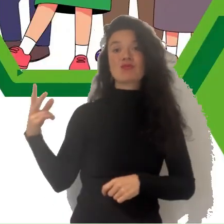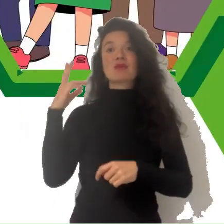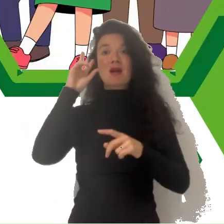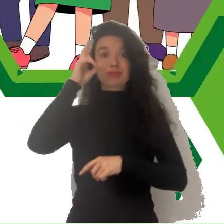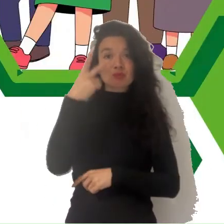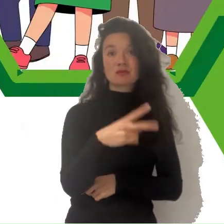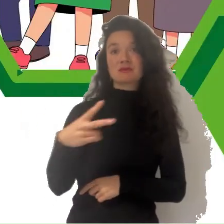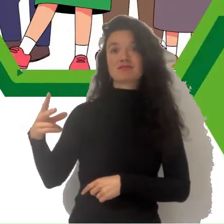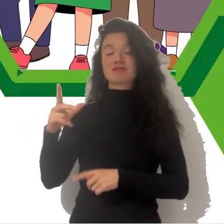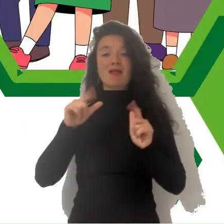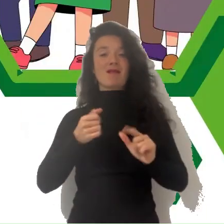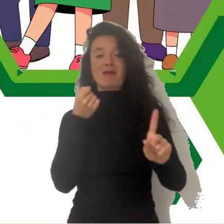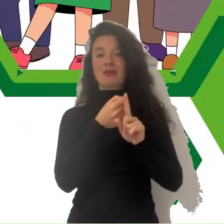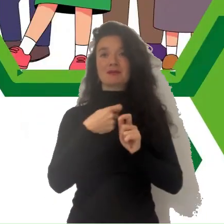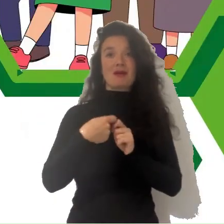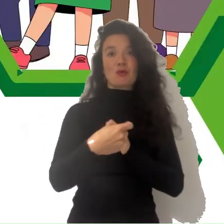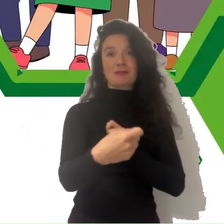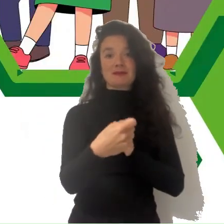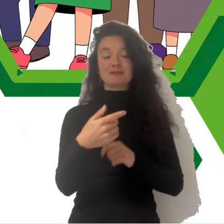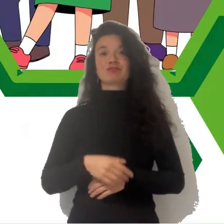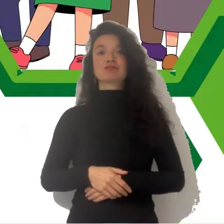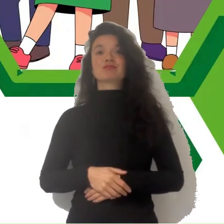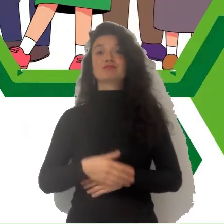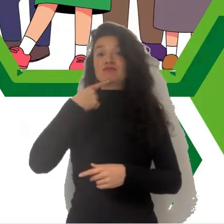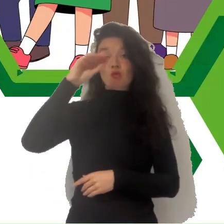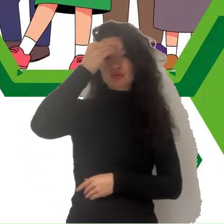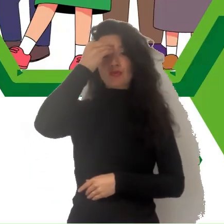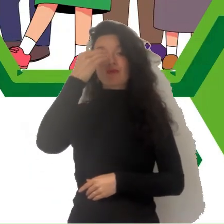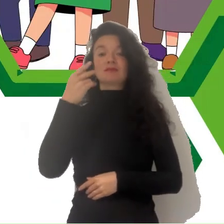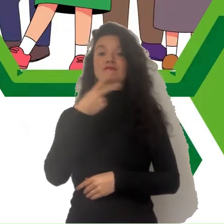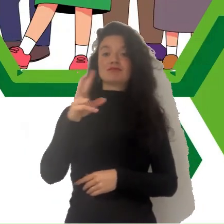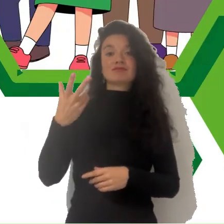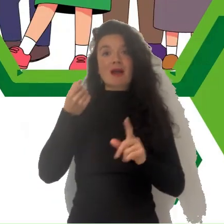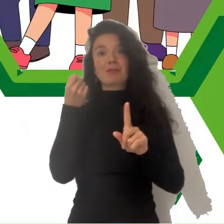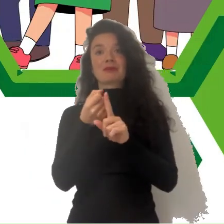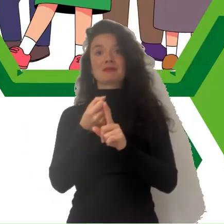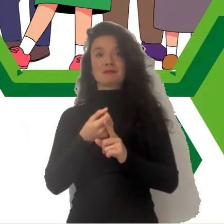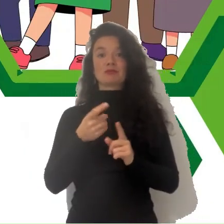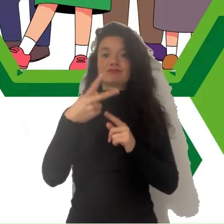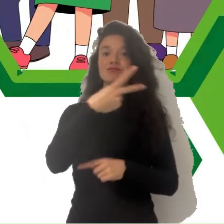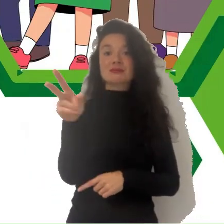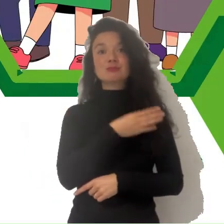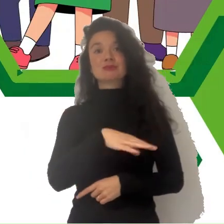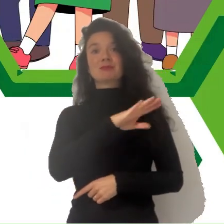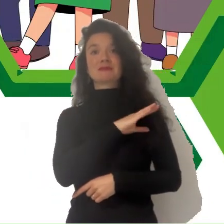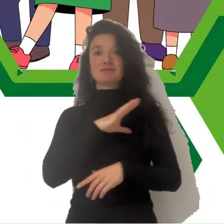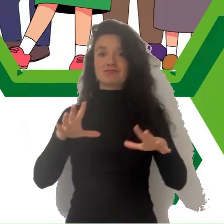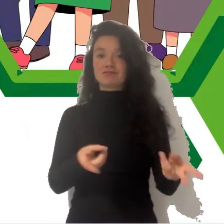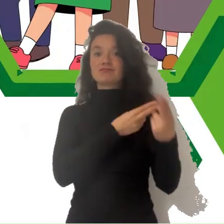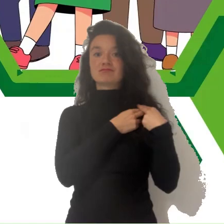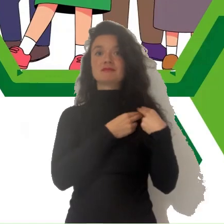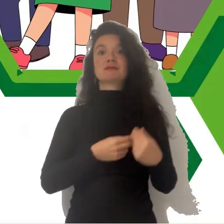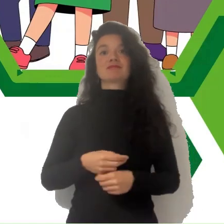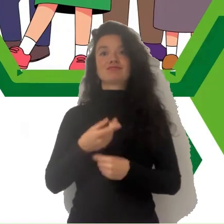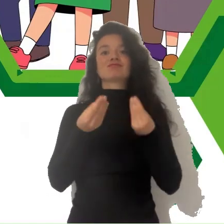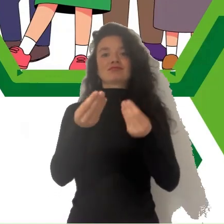So now what role the citizens play on this environmental protection and sustainability? Citizens